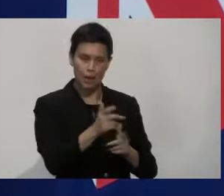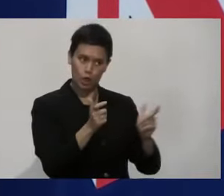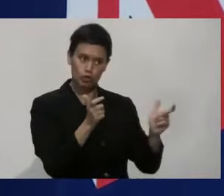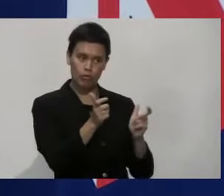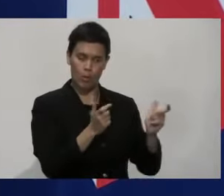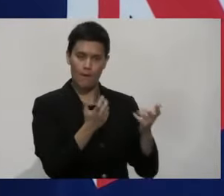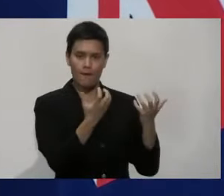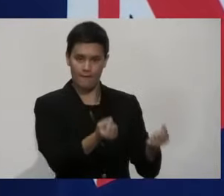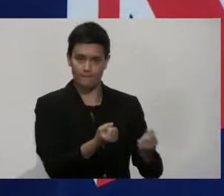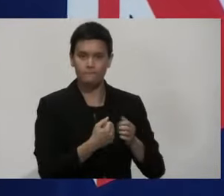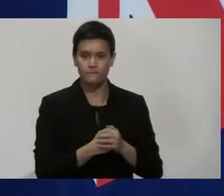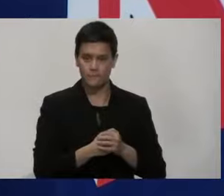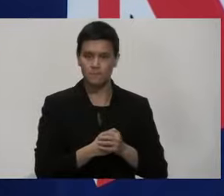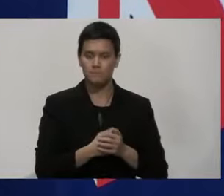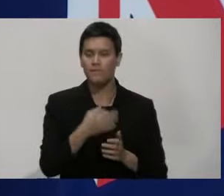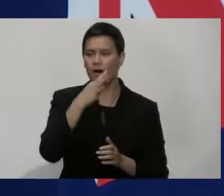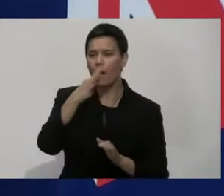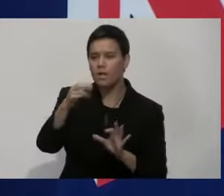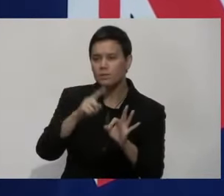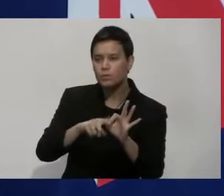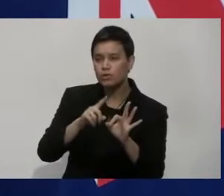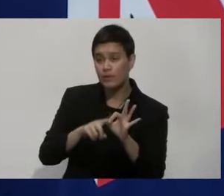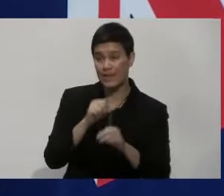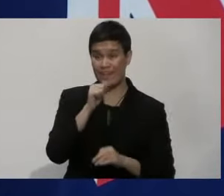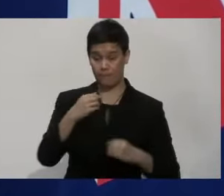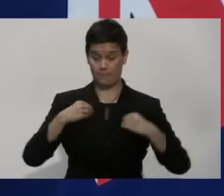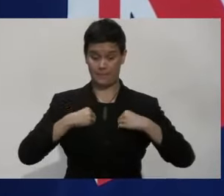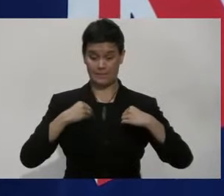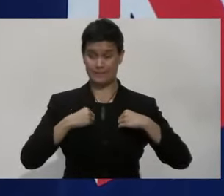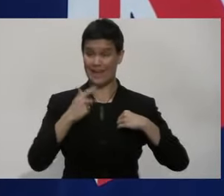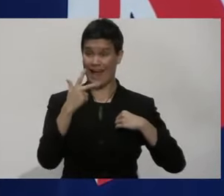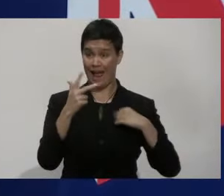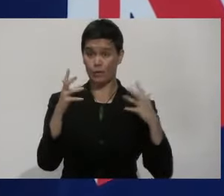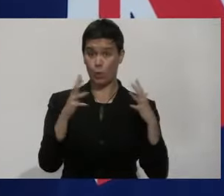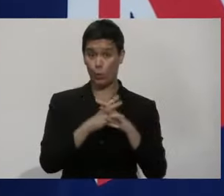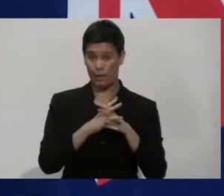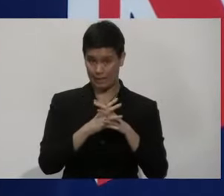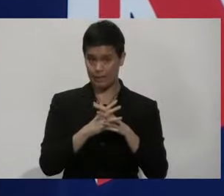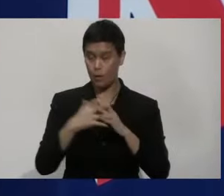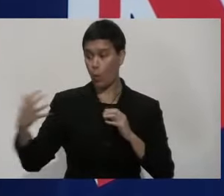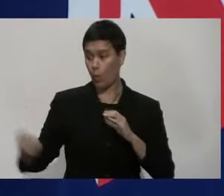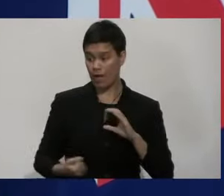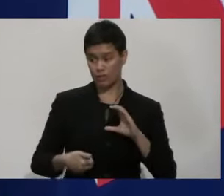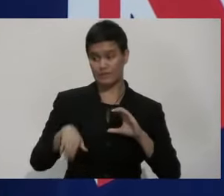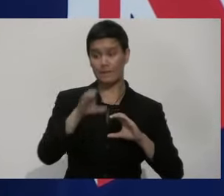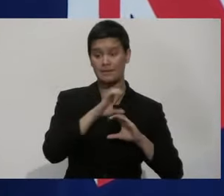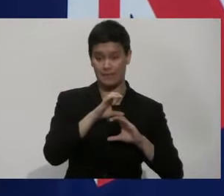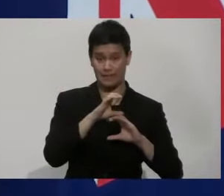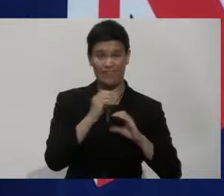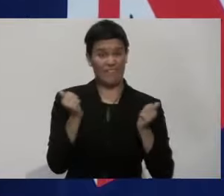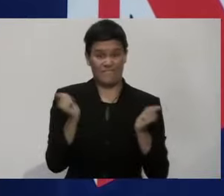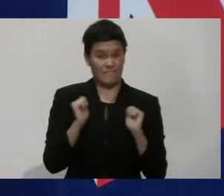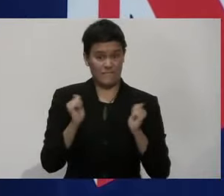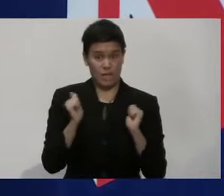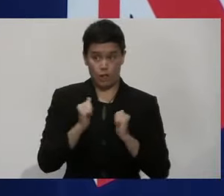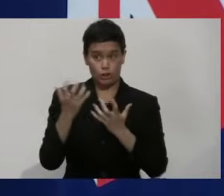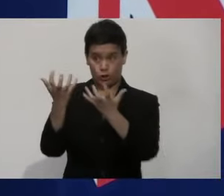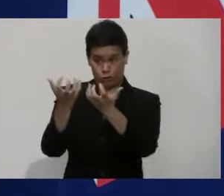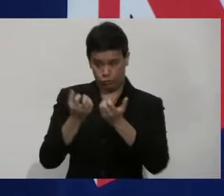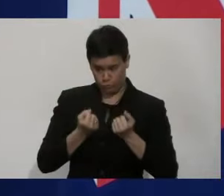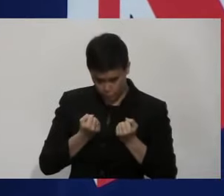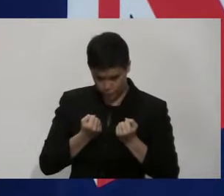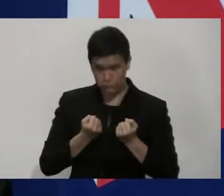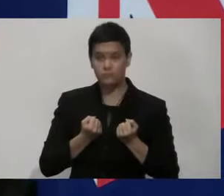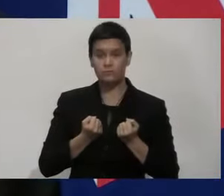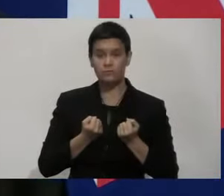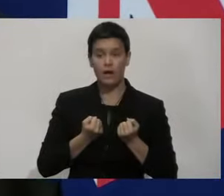confirm, for a business that got the 8-week subsidy and Yeah. they finished, and then they got the 2-week? Then they can get the 2 week. They can't get an extension for another